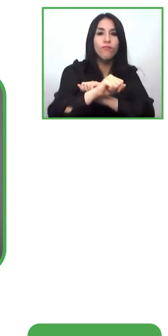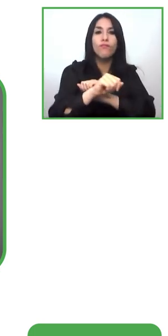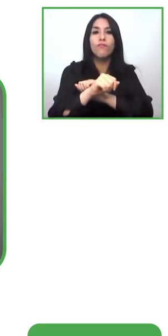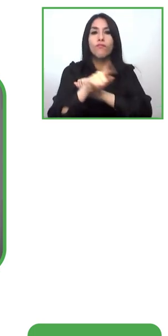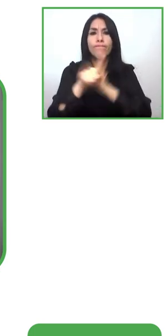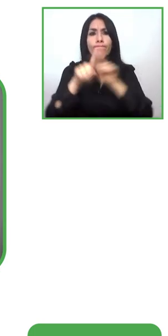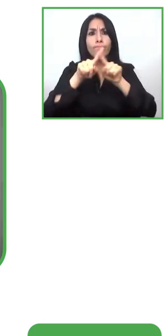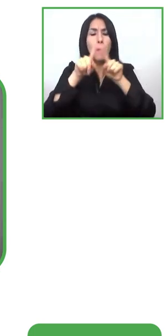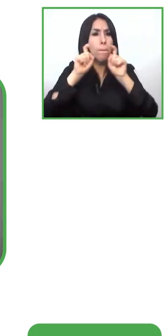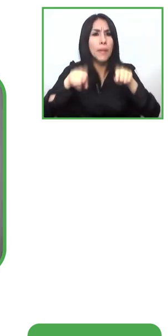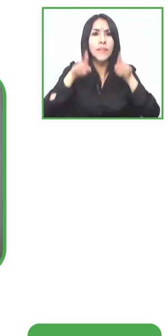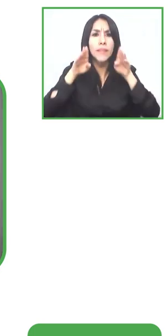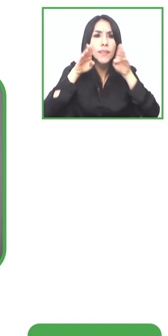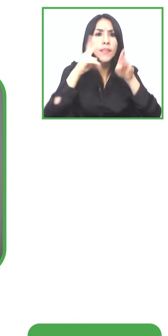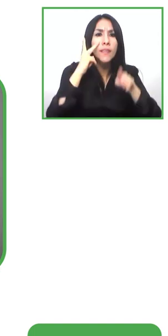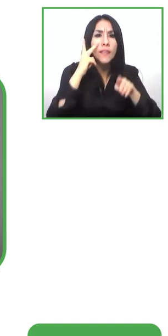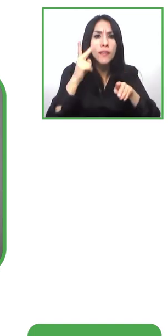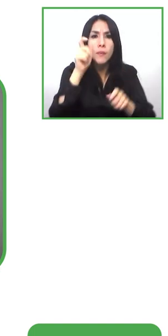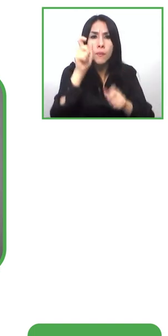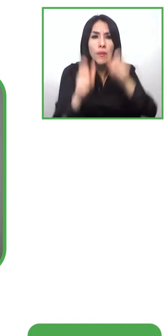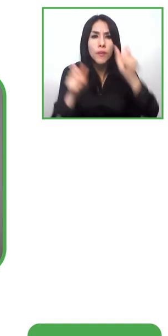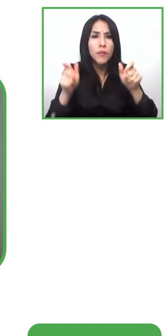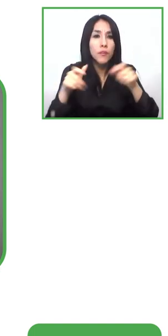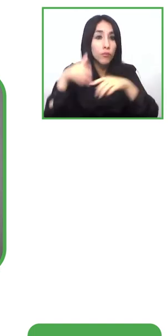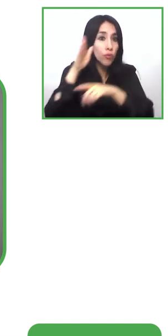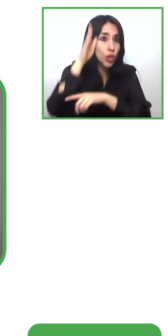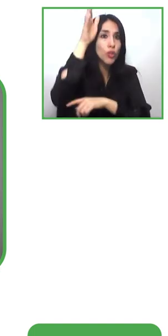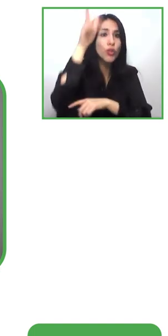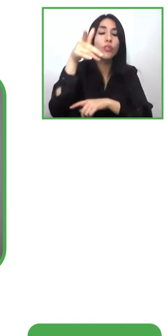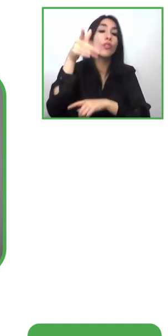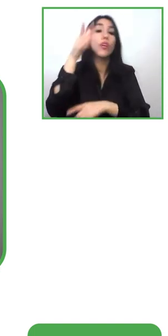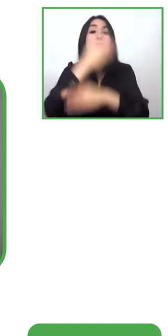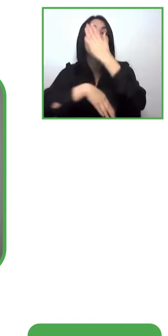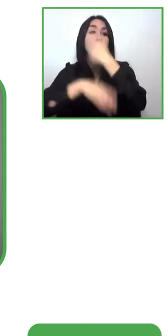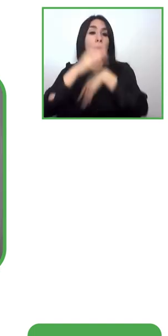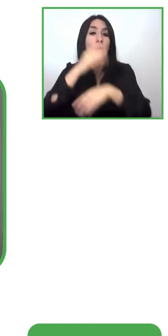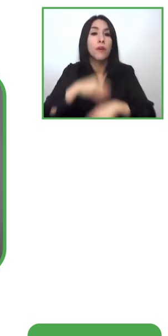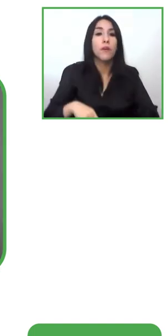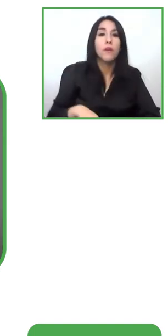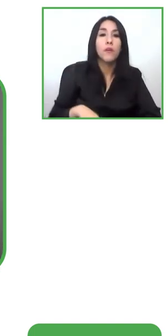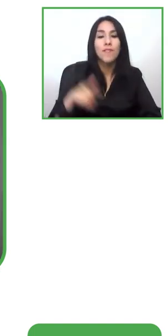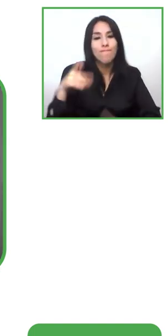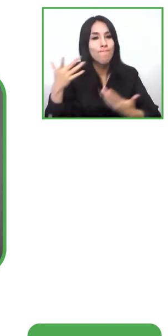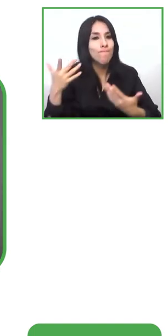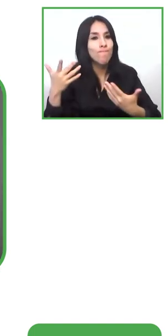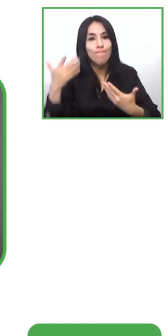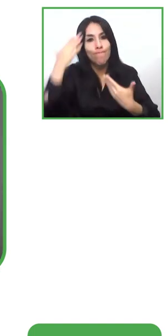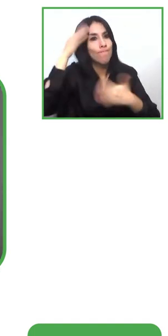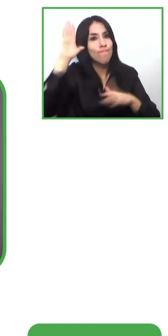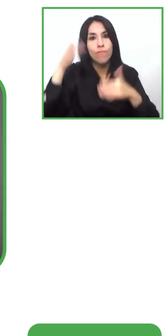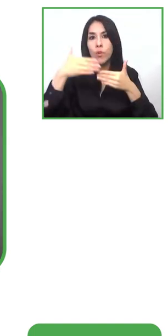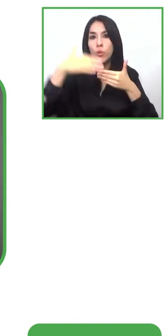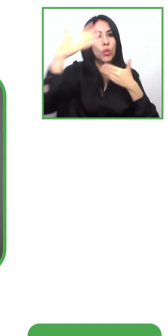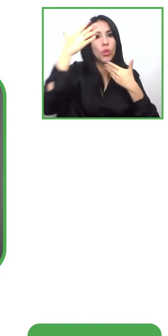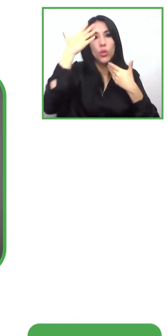be educated and escalate to leadership positions